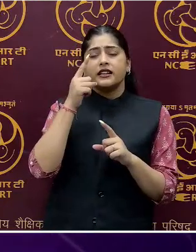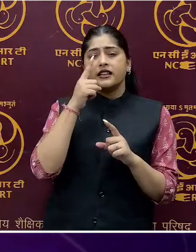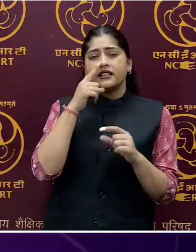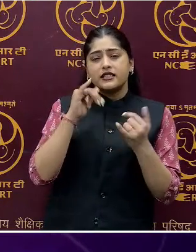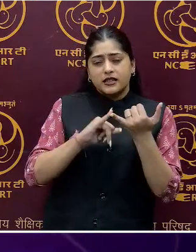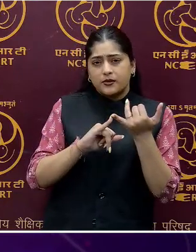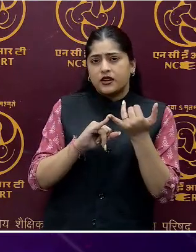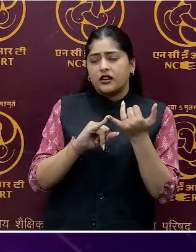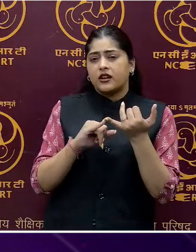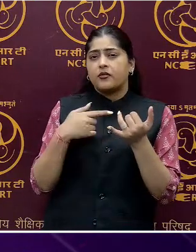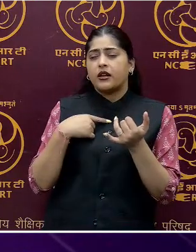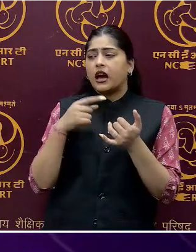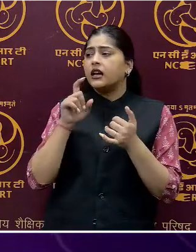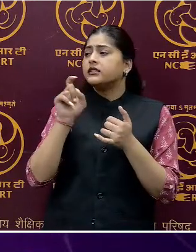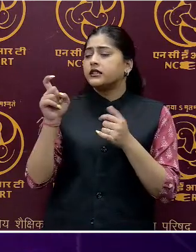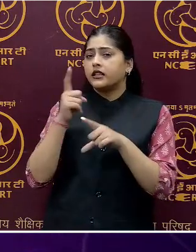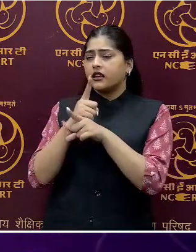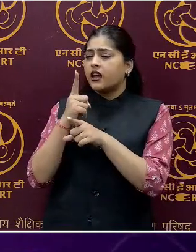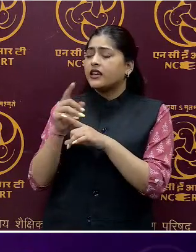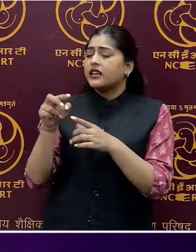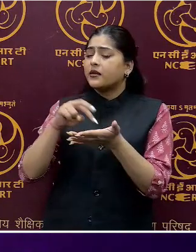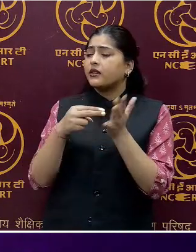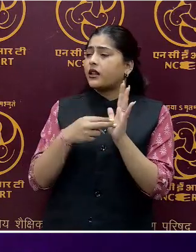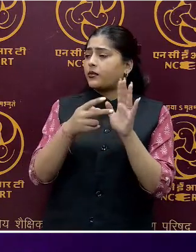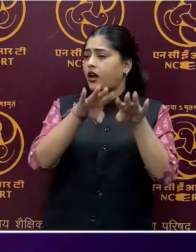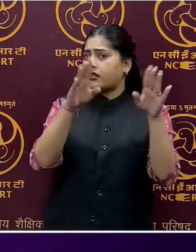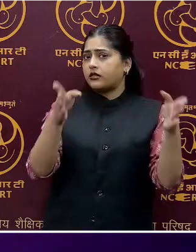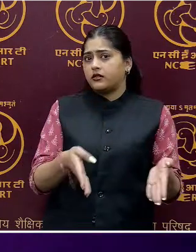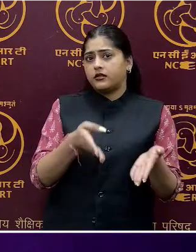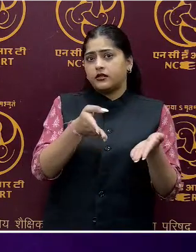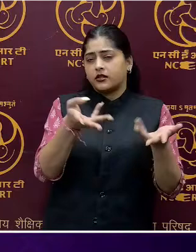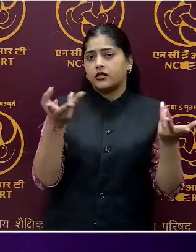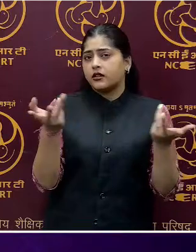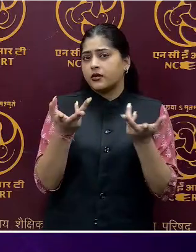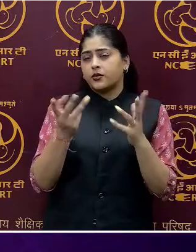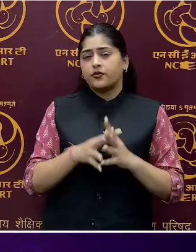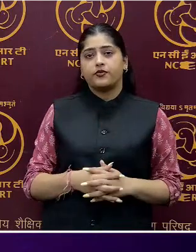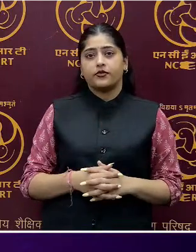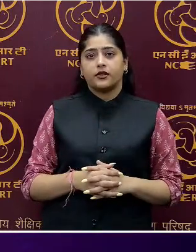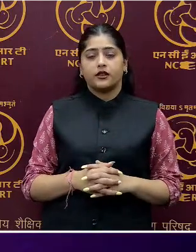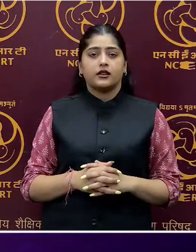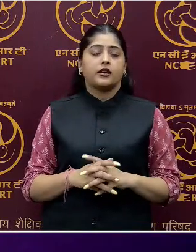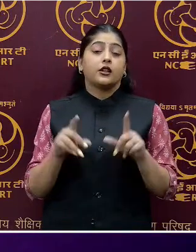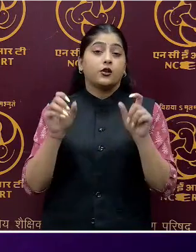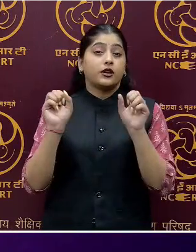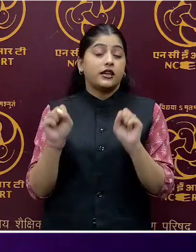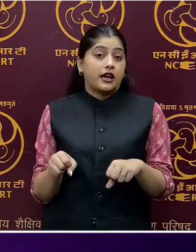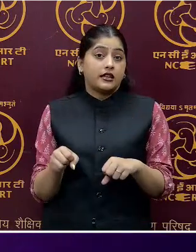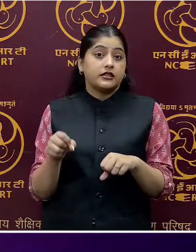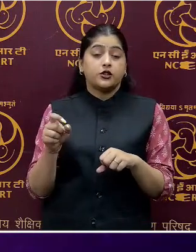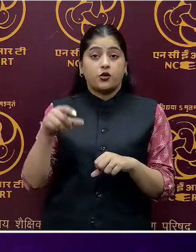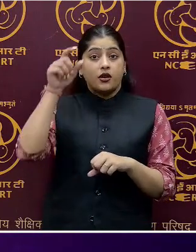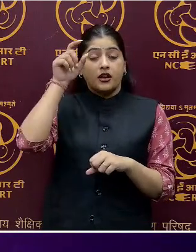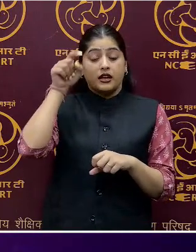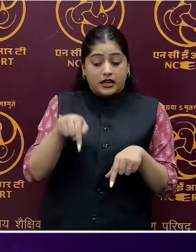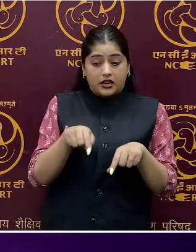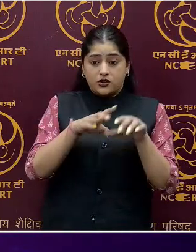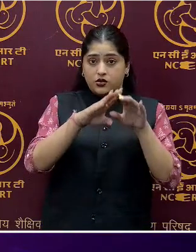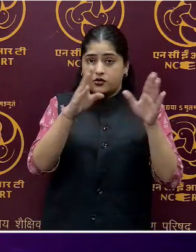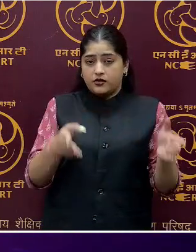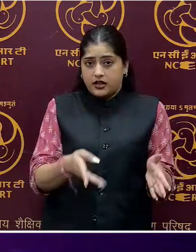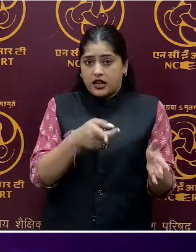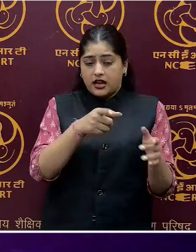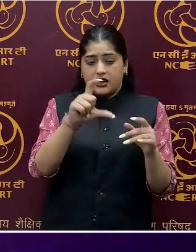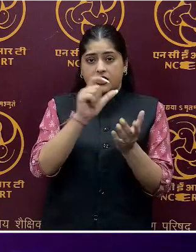about that? Teacher, this object was very dear to Mahatma Gandhi. It is called the